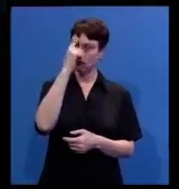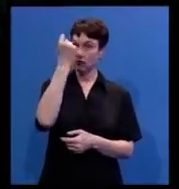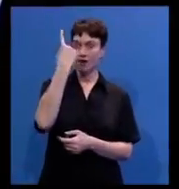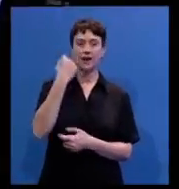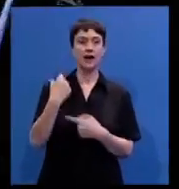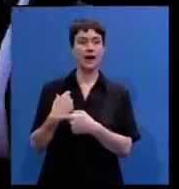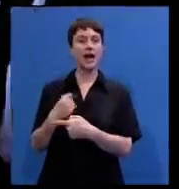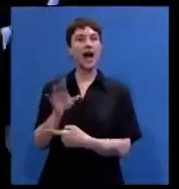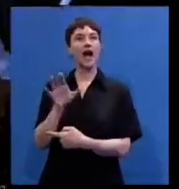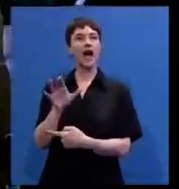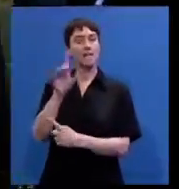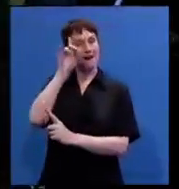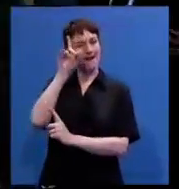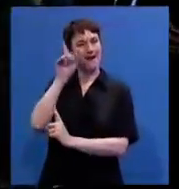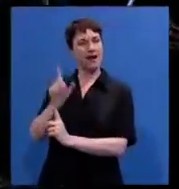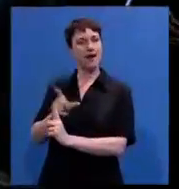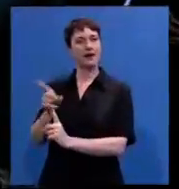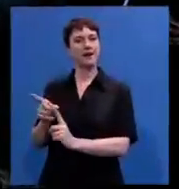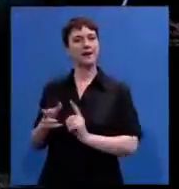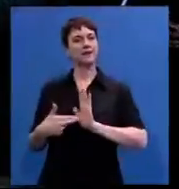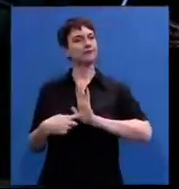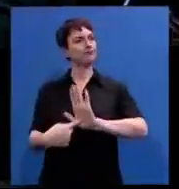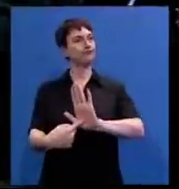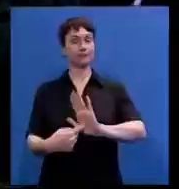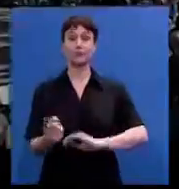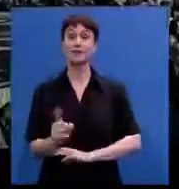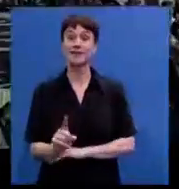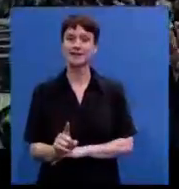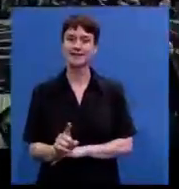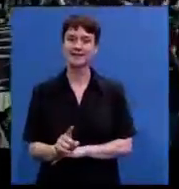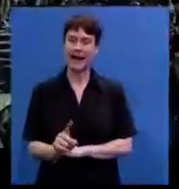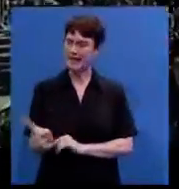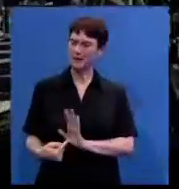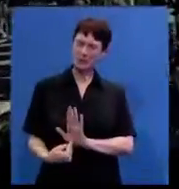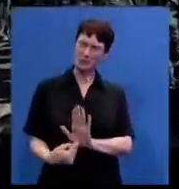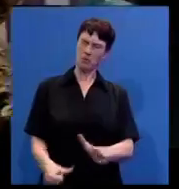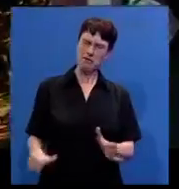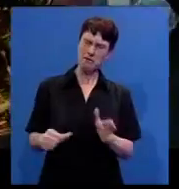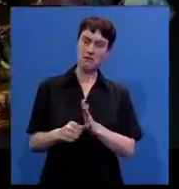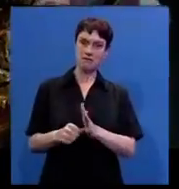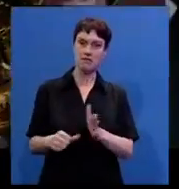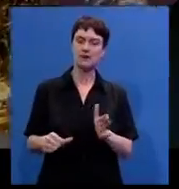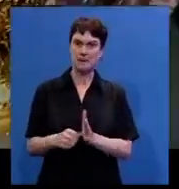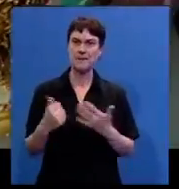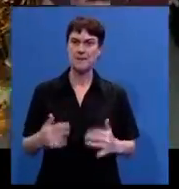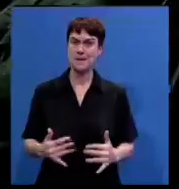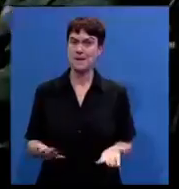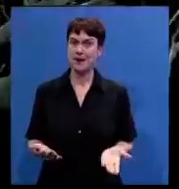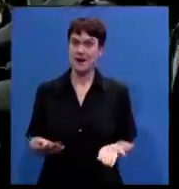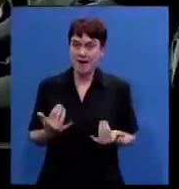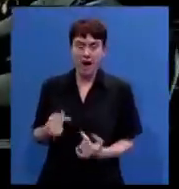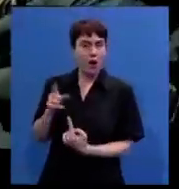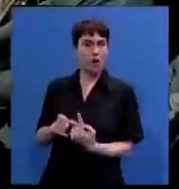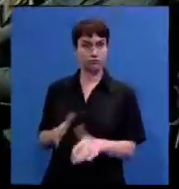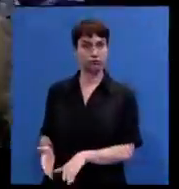Madiba represents to this day is so significant that, you know, having lost such an